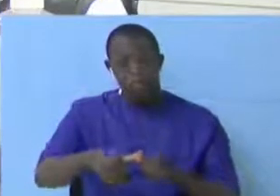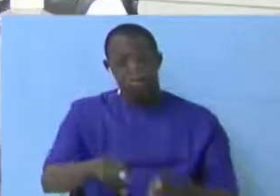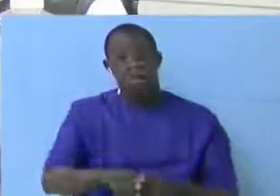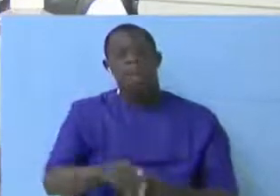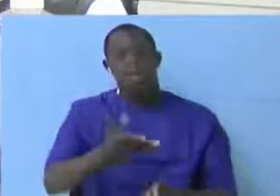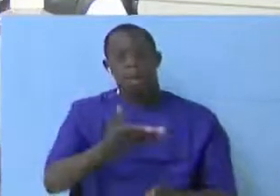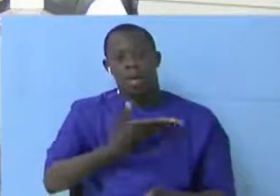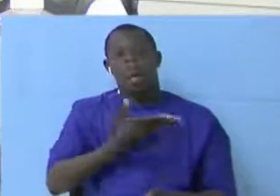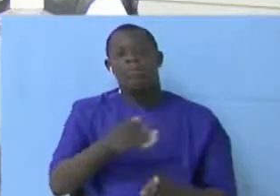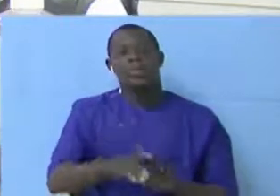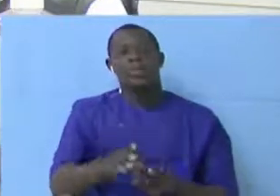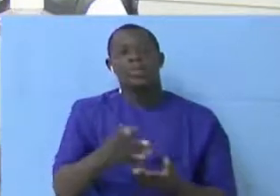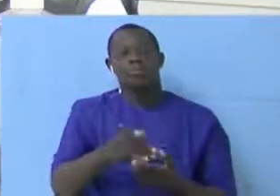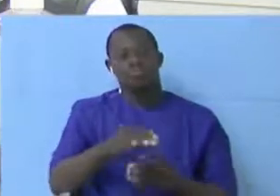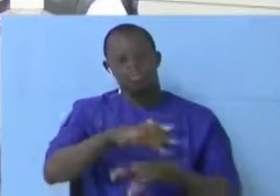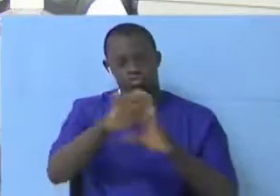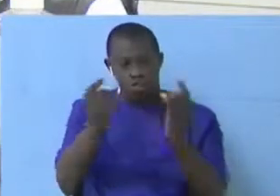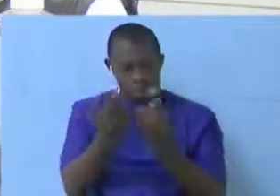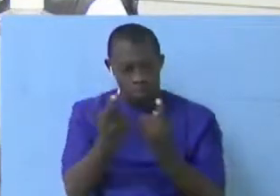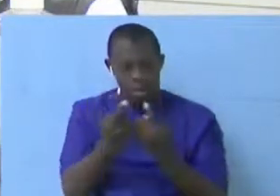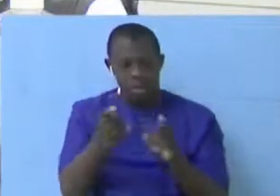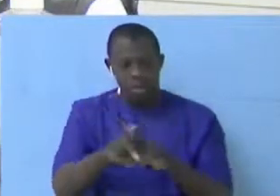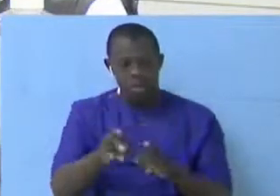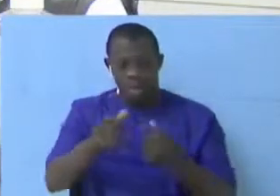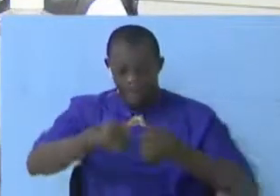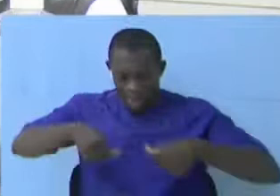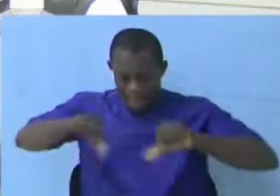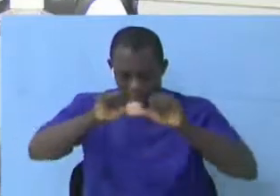there was an entry before it